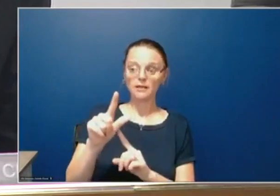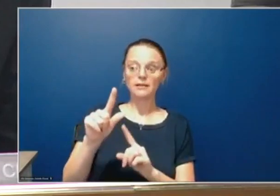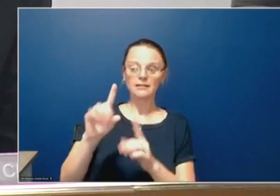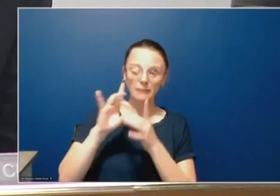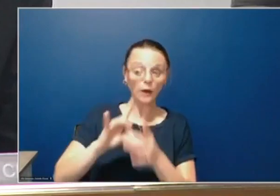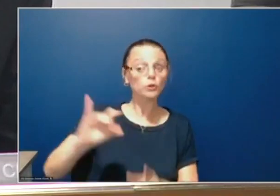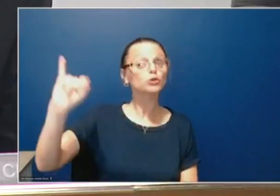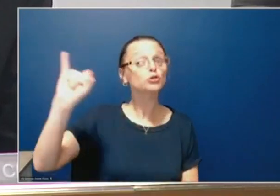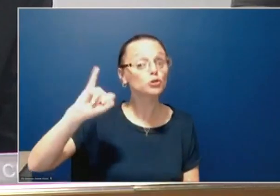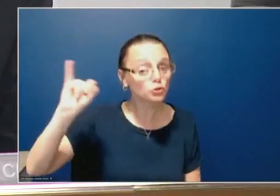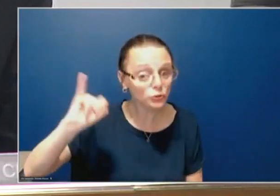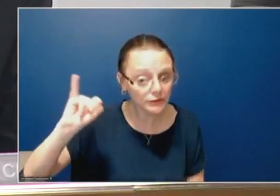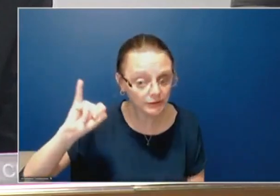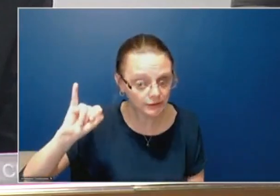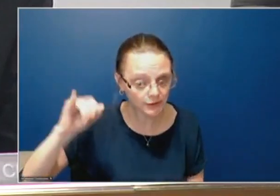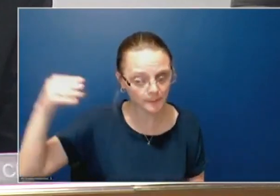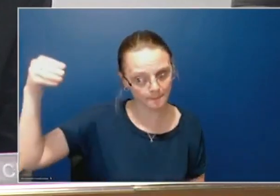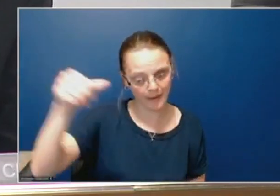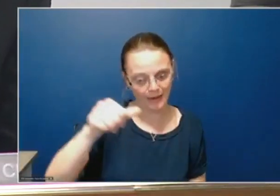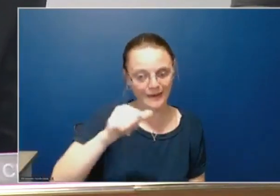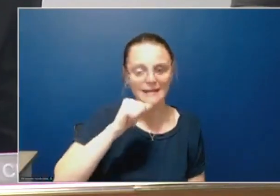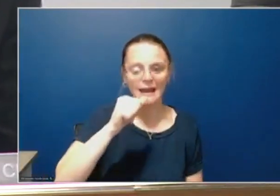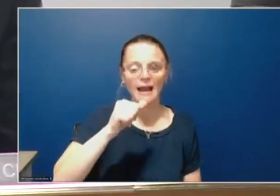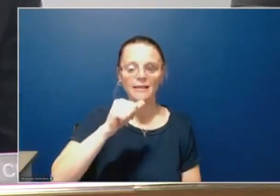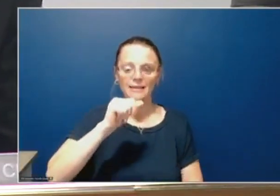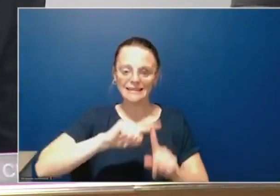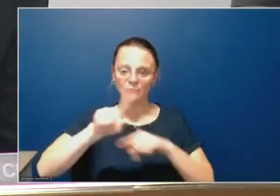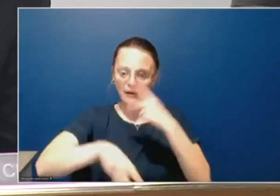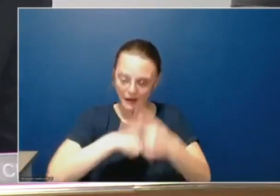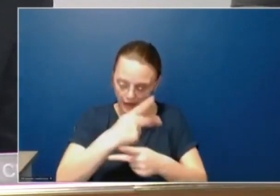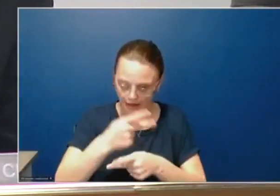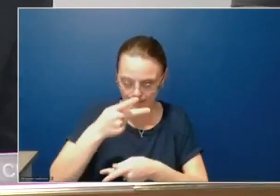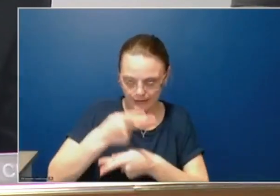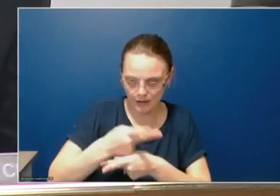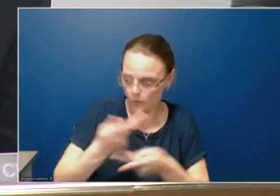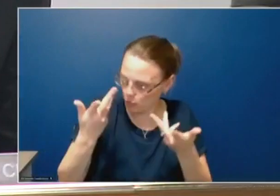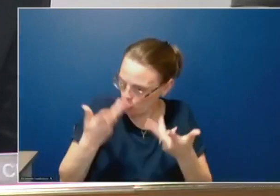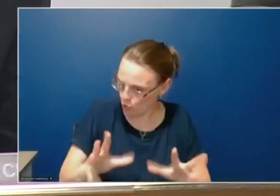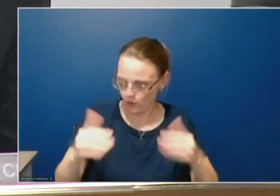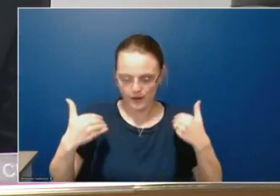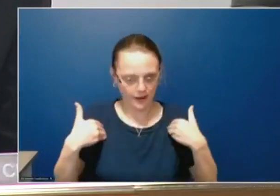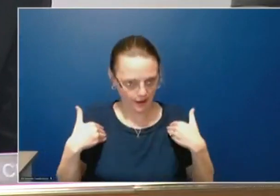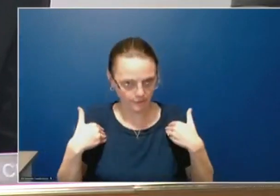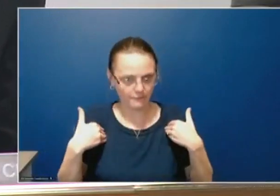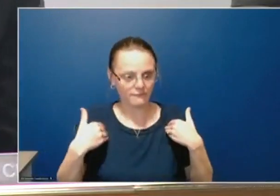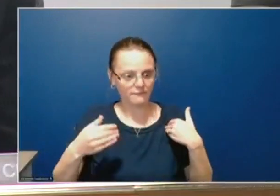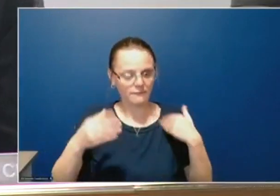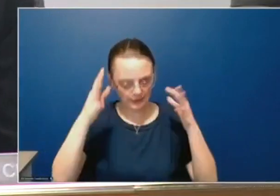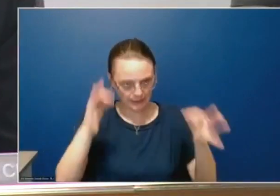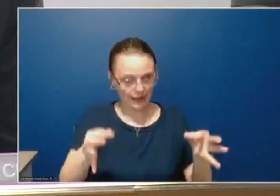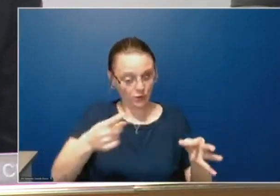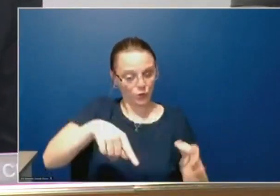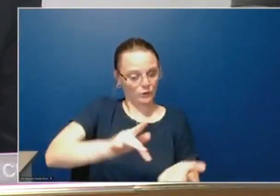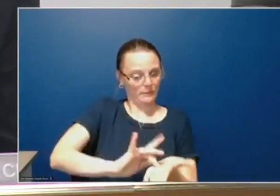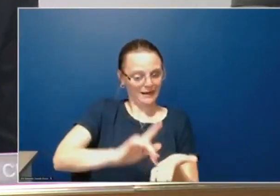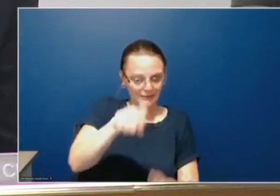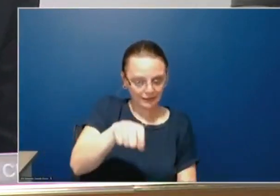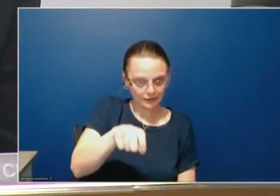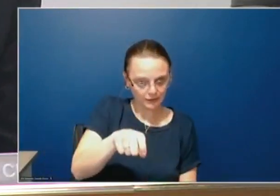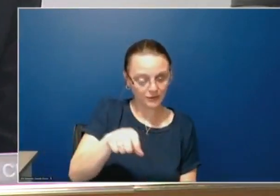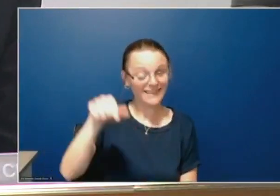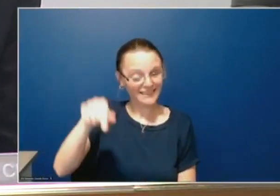about treatment modalities and standards of care, which are already determined as medically necessary by medical professionals when they are indicated.